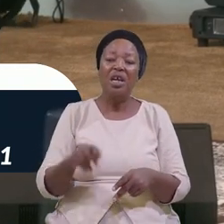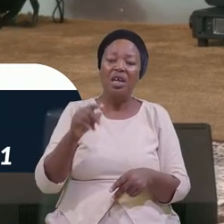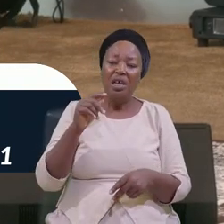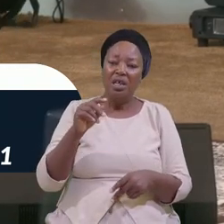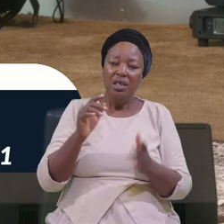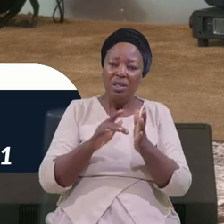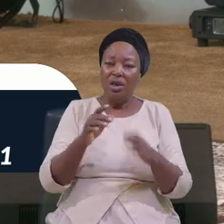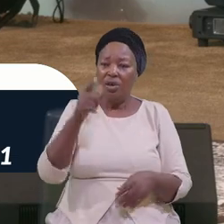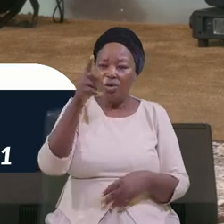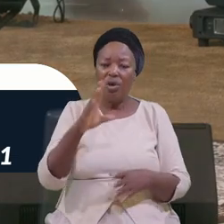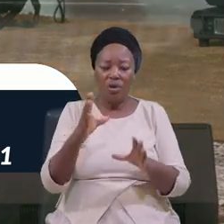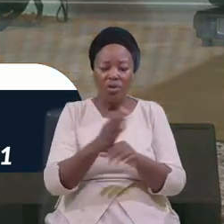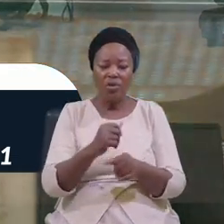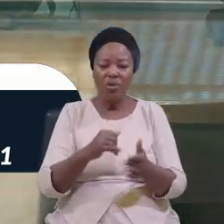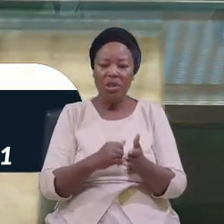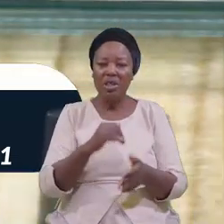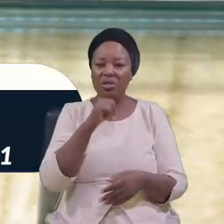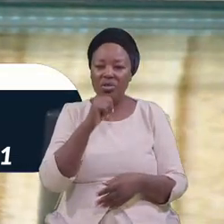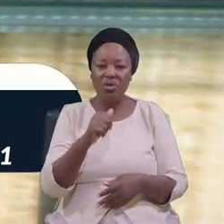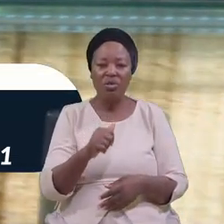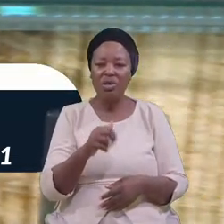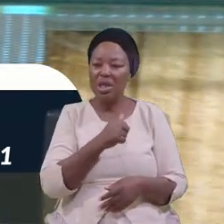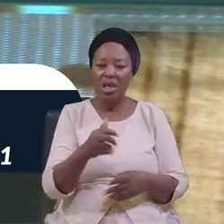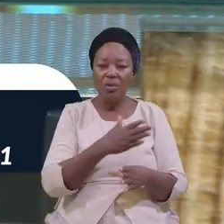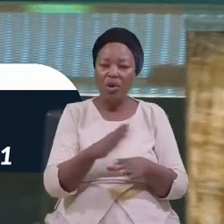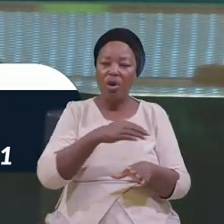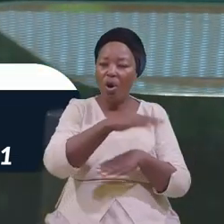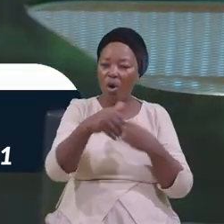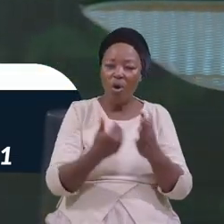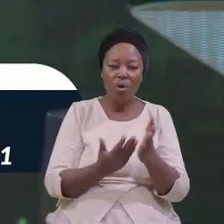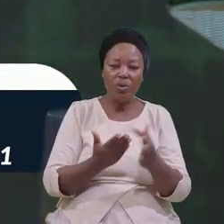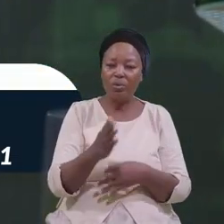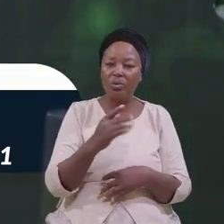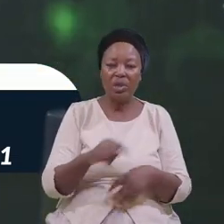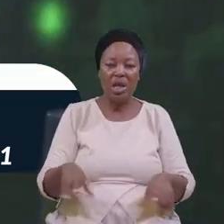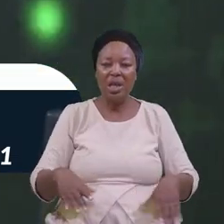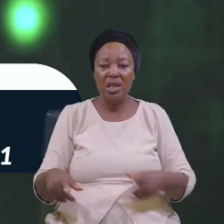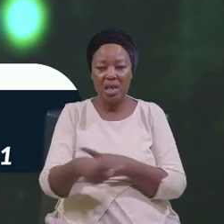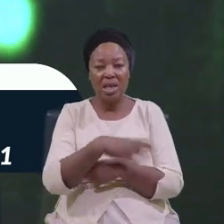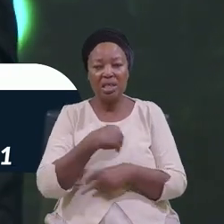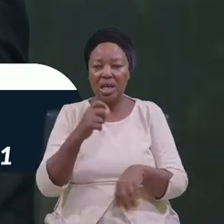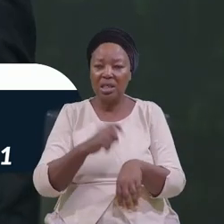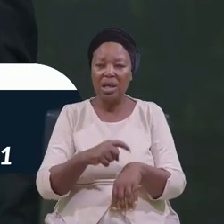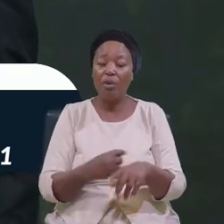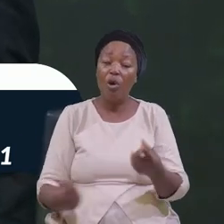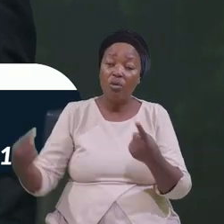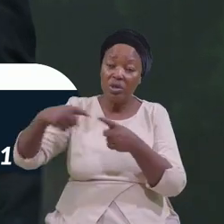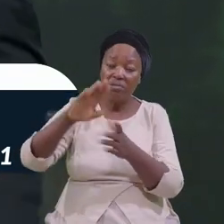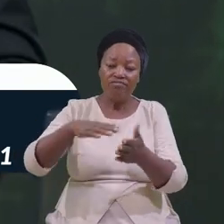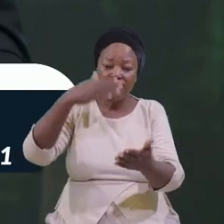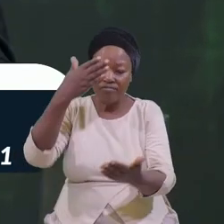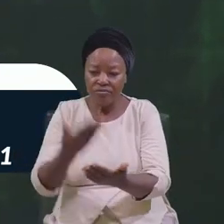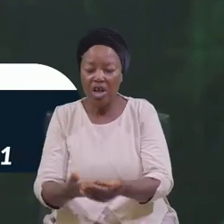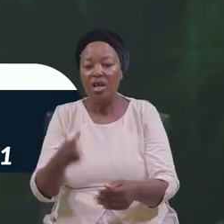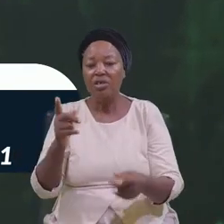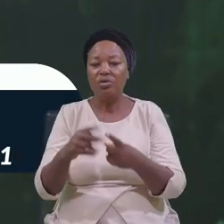not away all through their days, all through their time, until they reached the promised land.